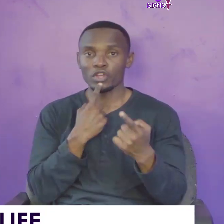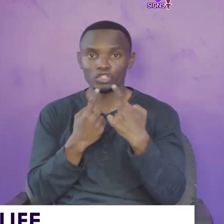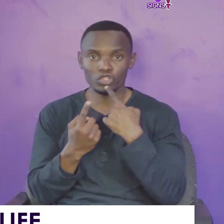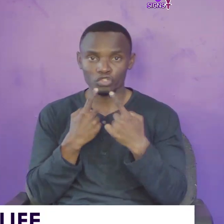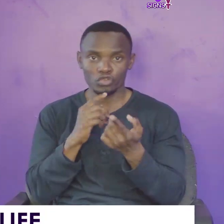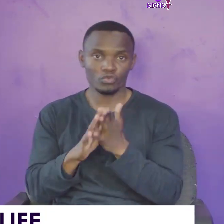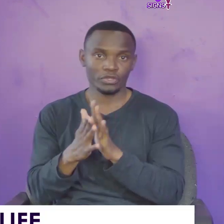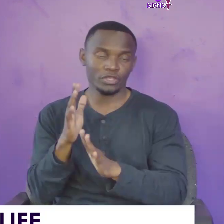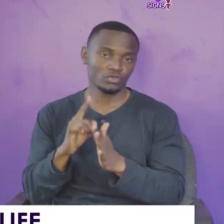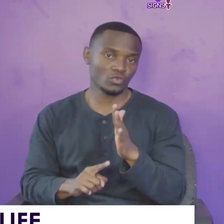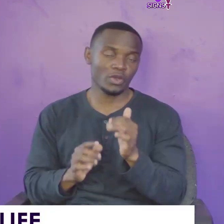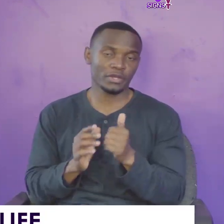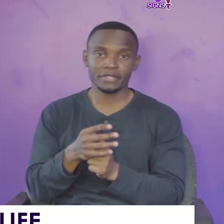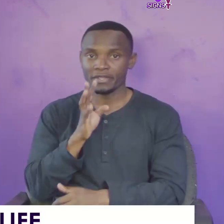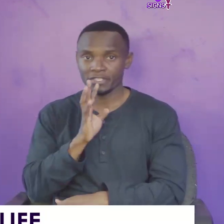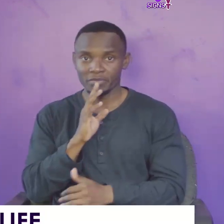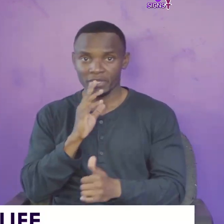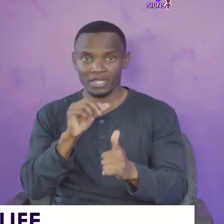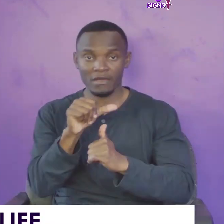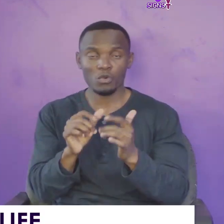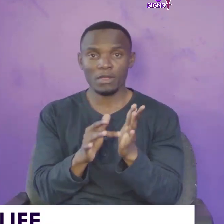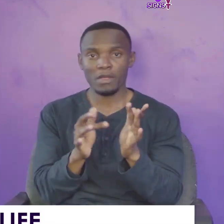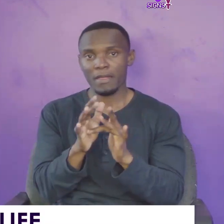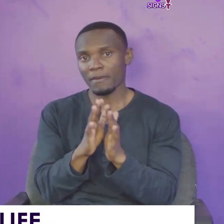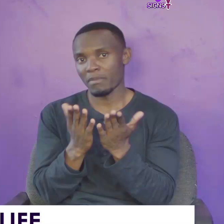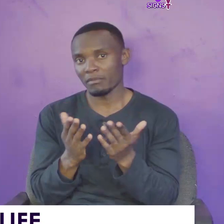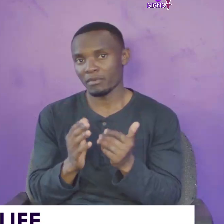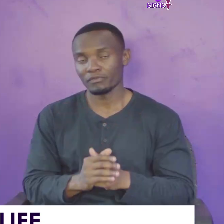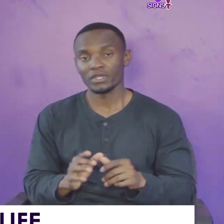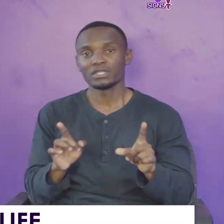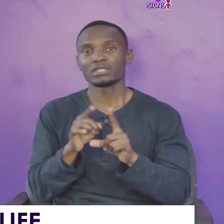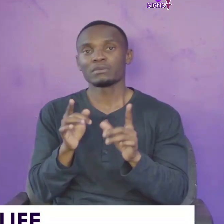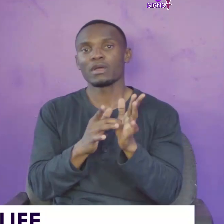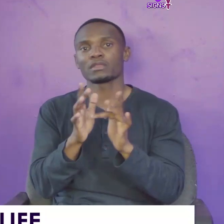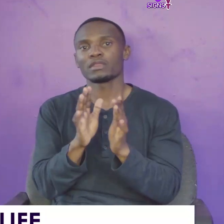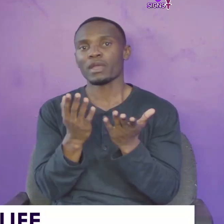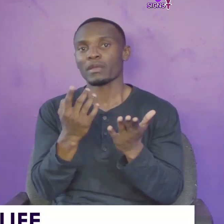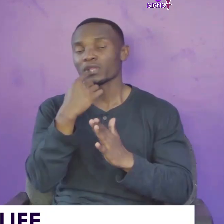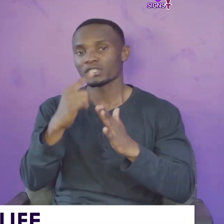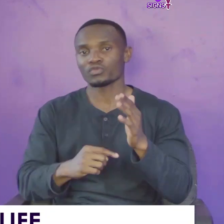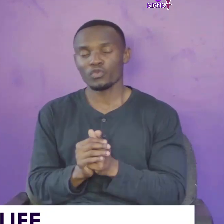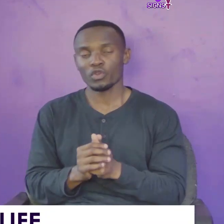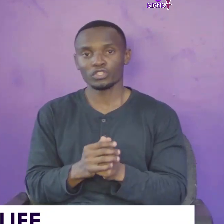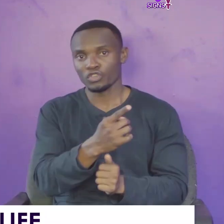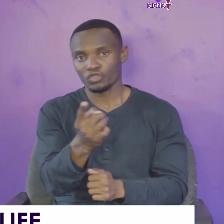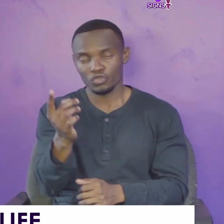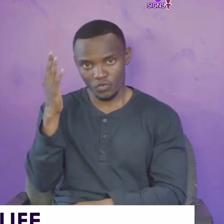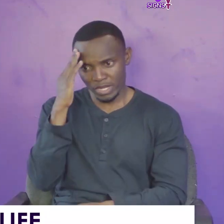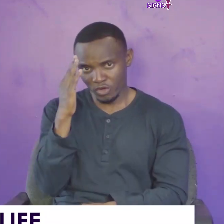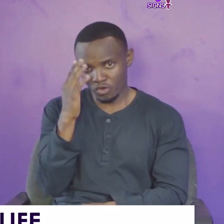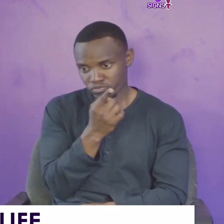referring to the Bible. Okay. So the Bible says, you shall know them by their fruits. If we are